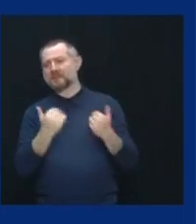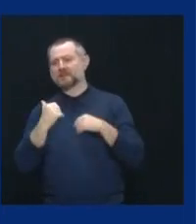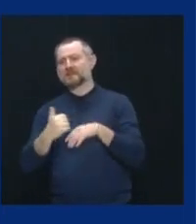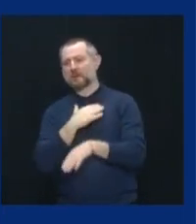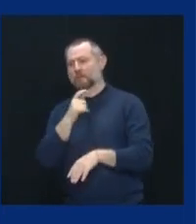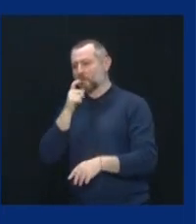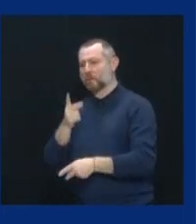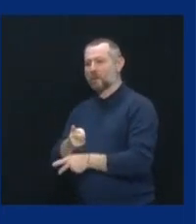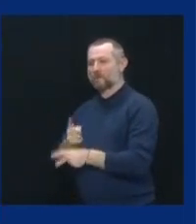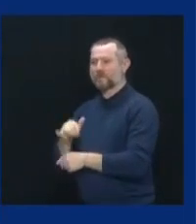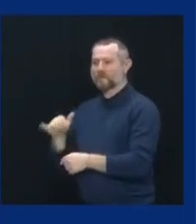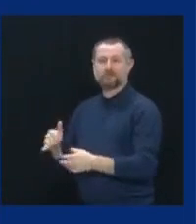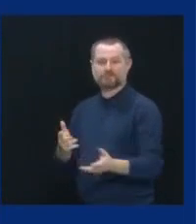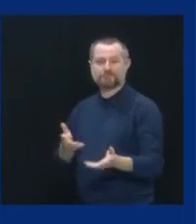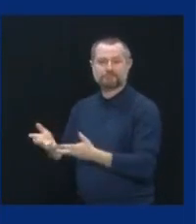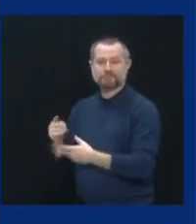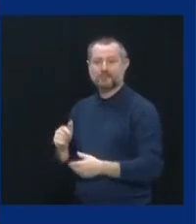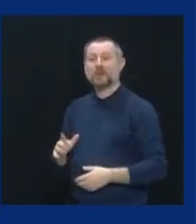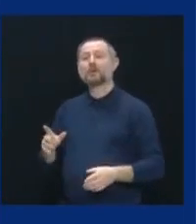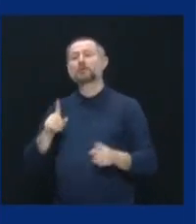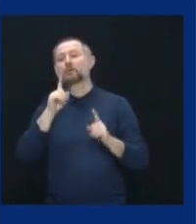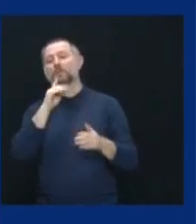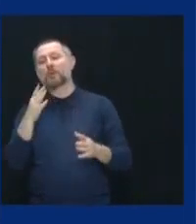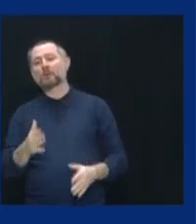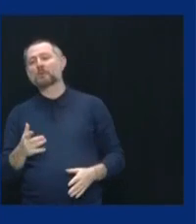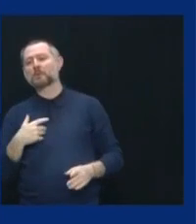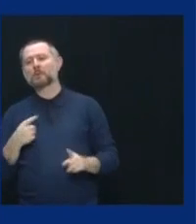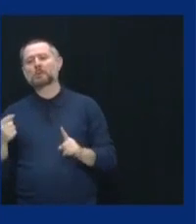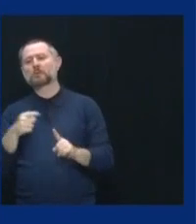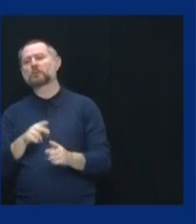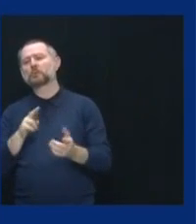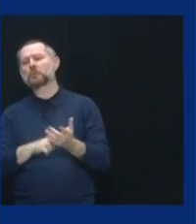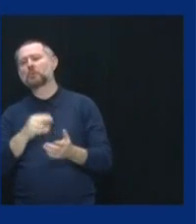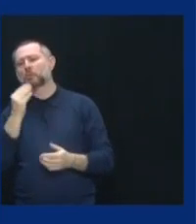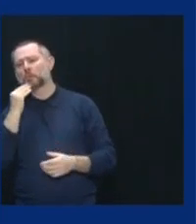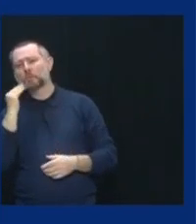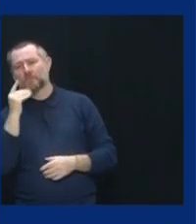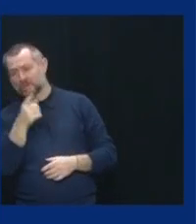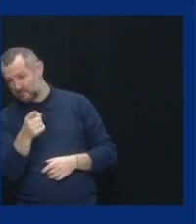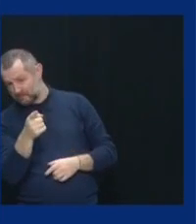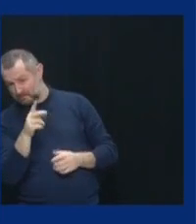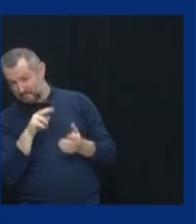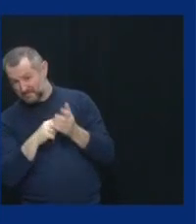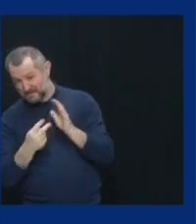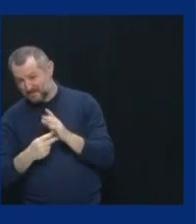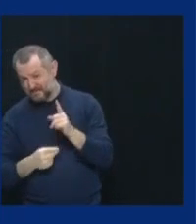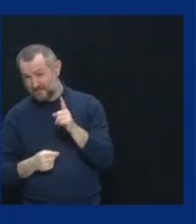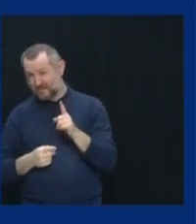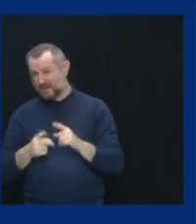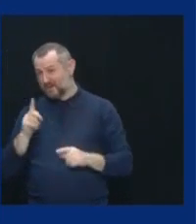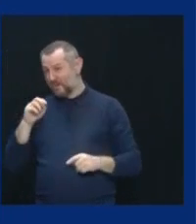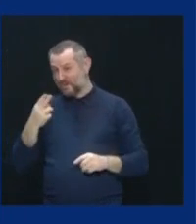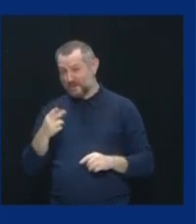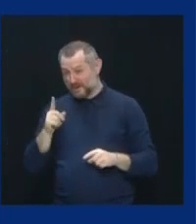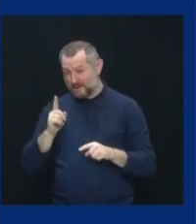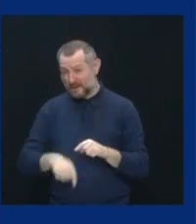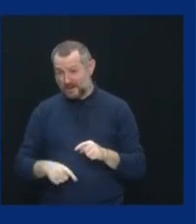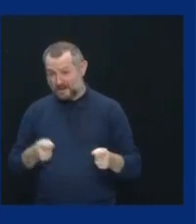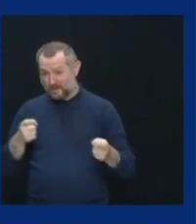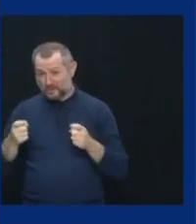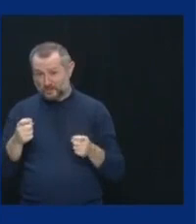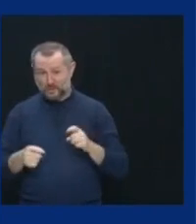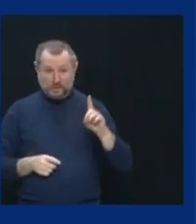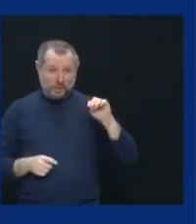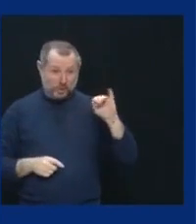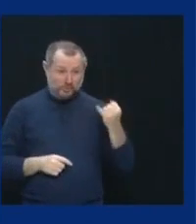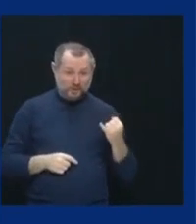problem. Real quick on the nursing home data, was there not the capacity in DOH to fulfill both the DOJ request and